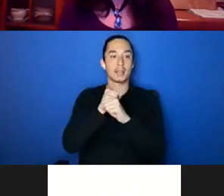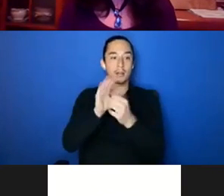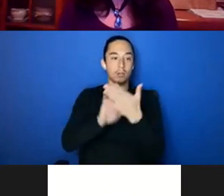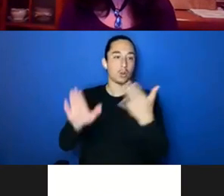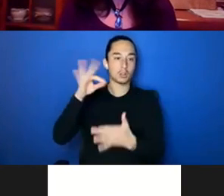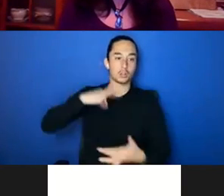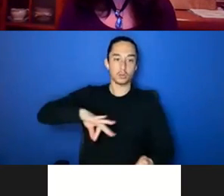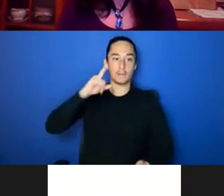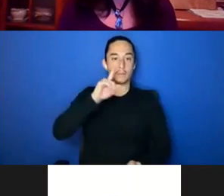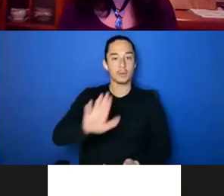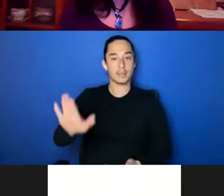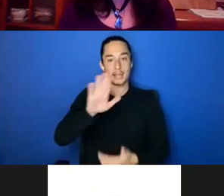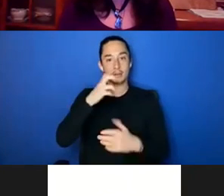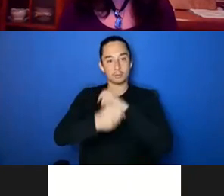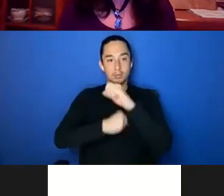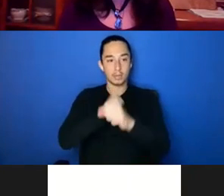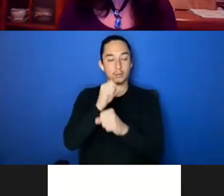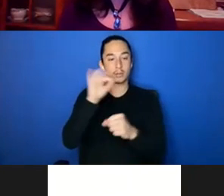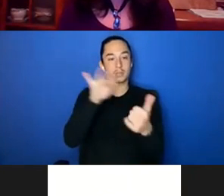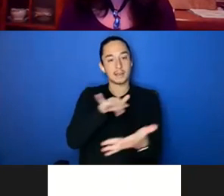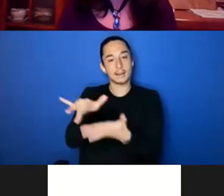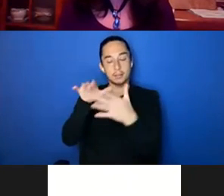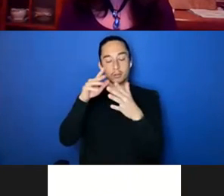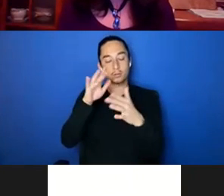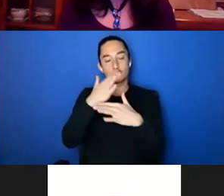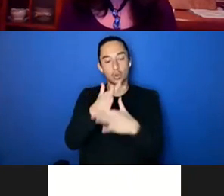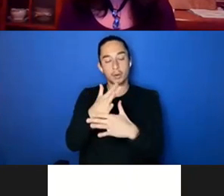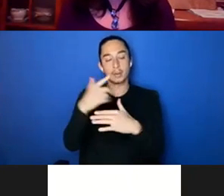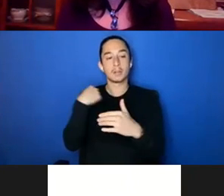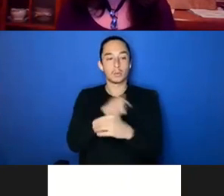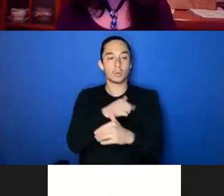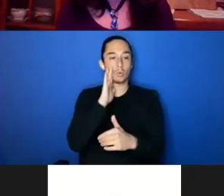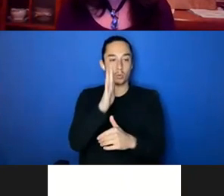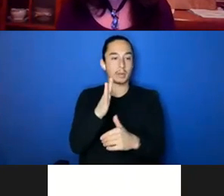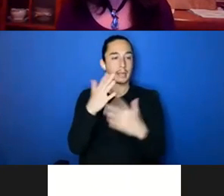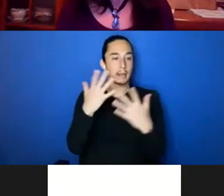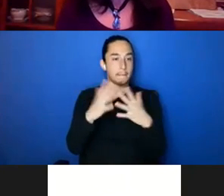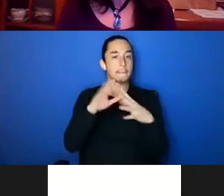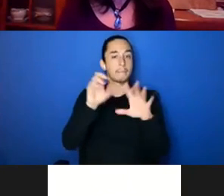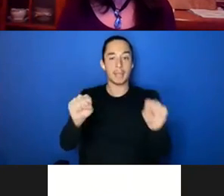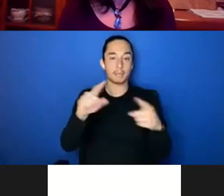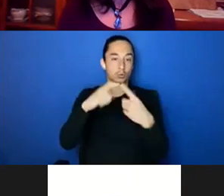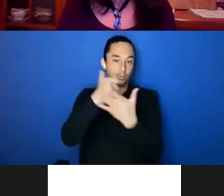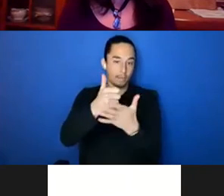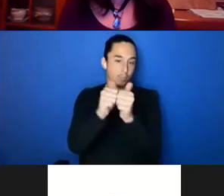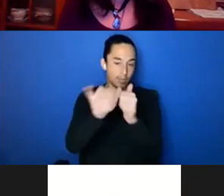for their years of German studies. We would be able to help you with that.